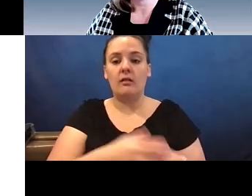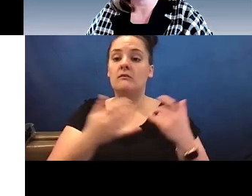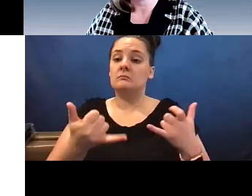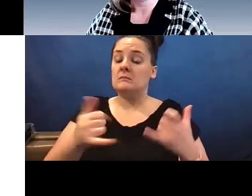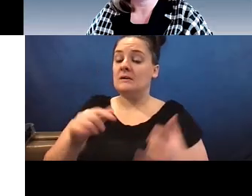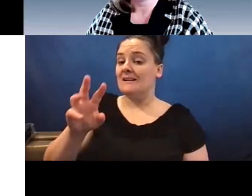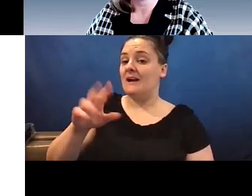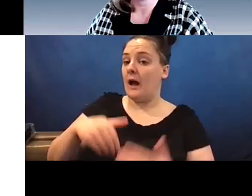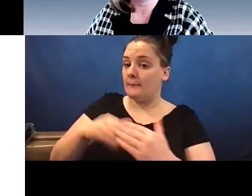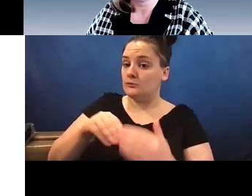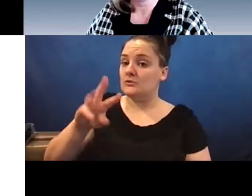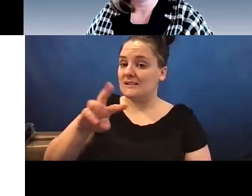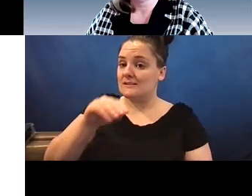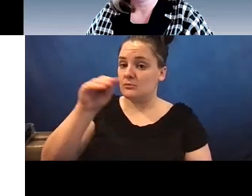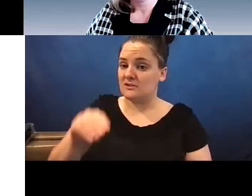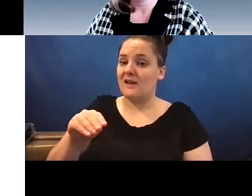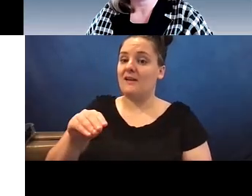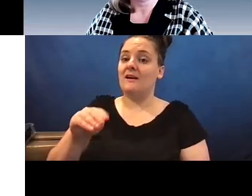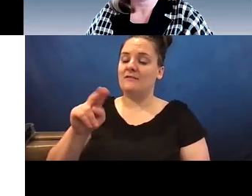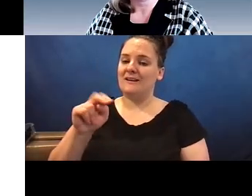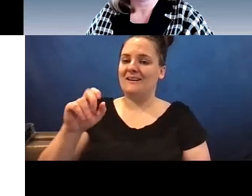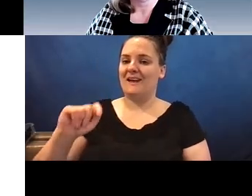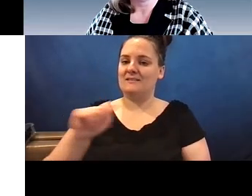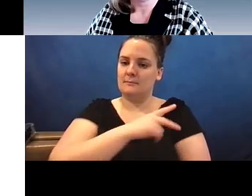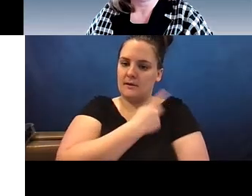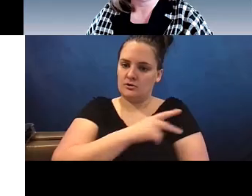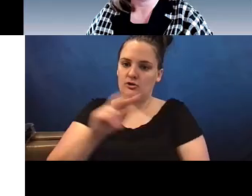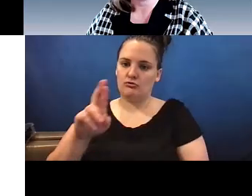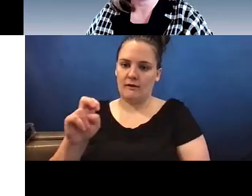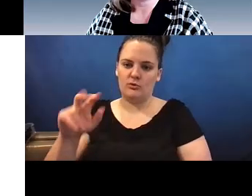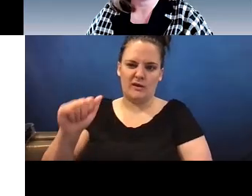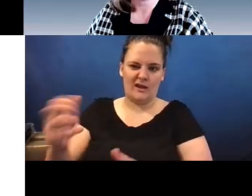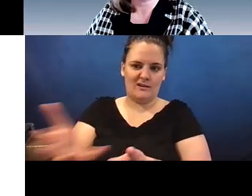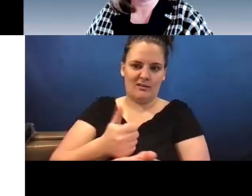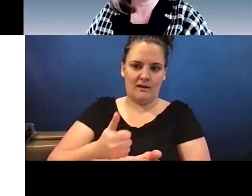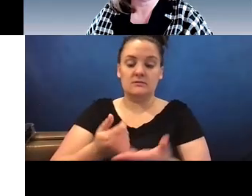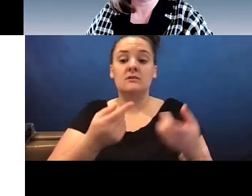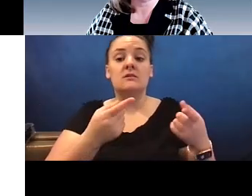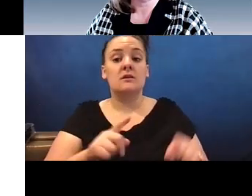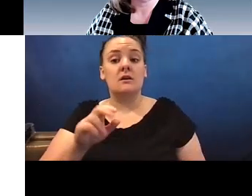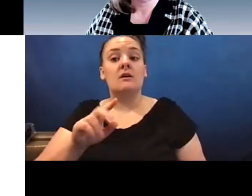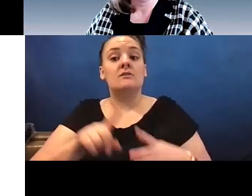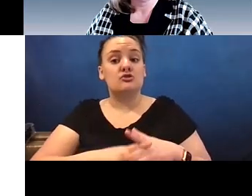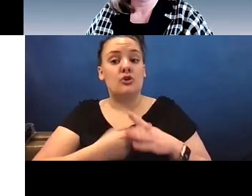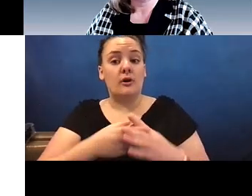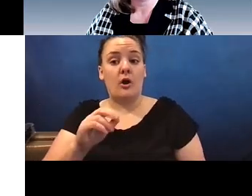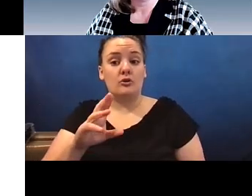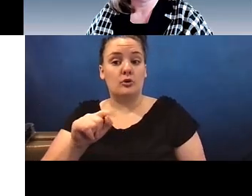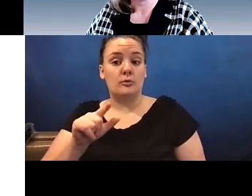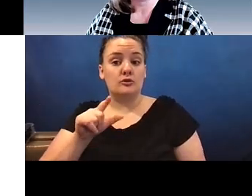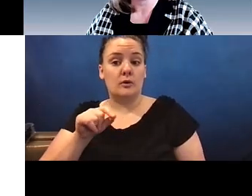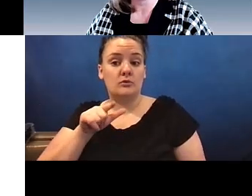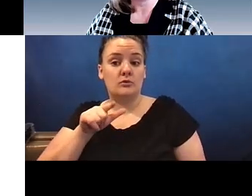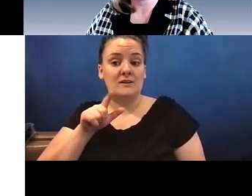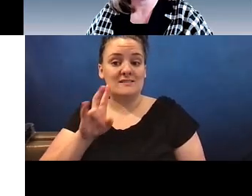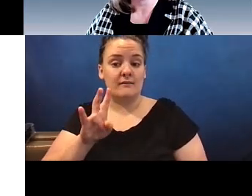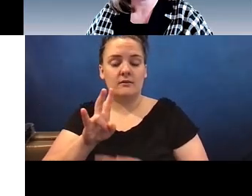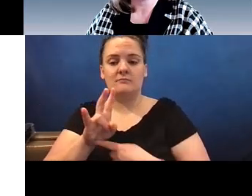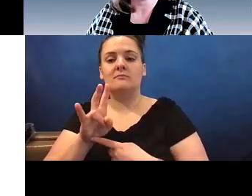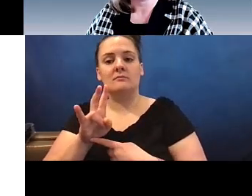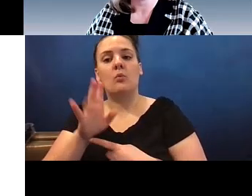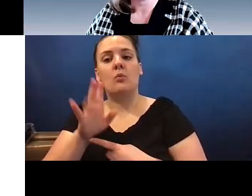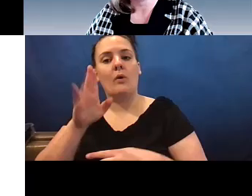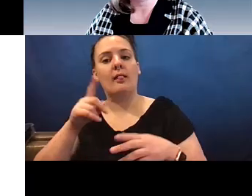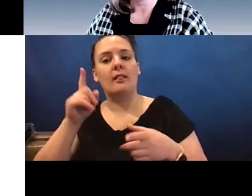of hospitals' net patient revenues. Under H.R. 1, beginning in October 2027, the amount of fees we can collect